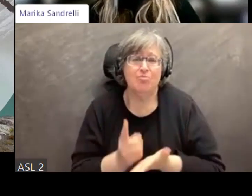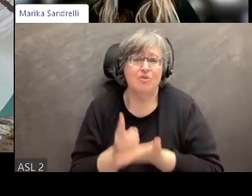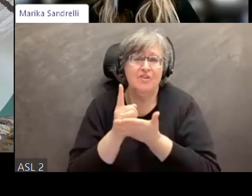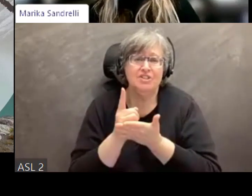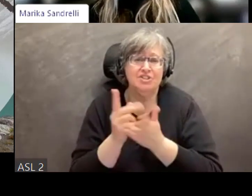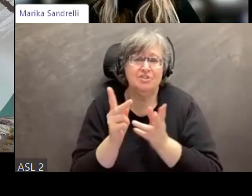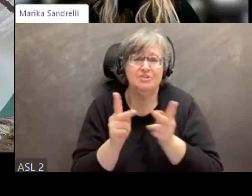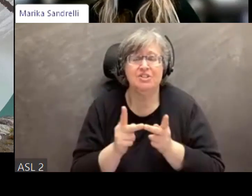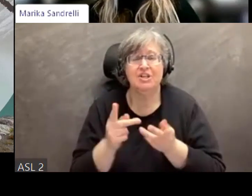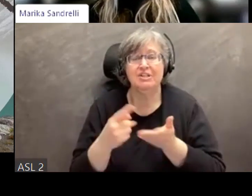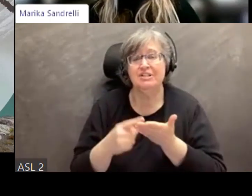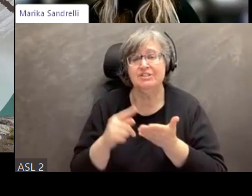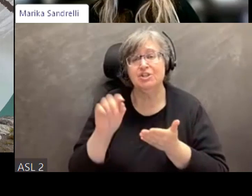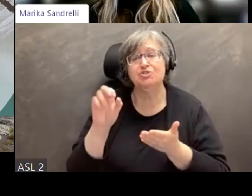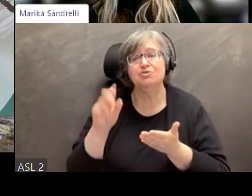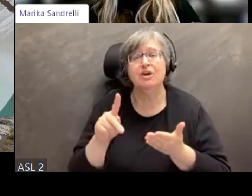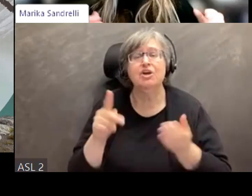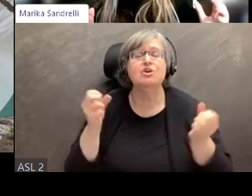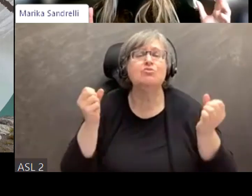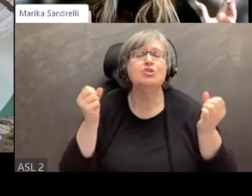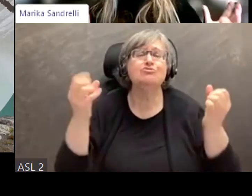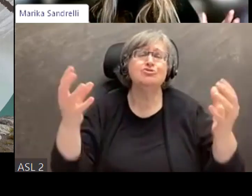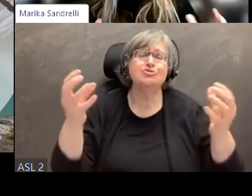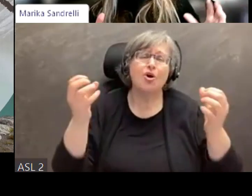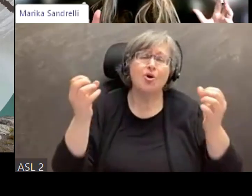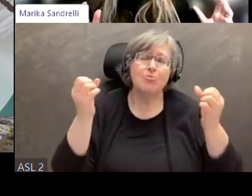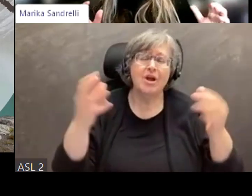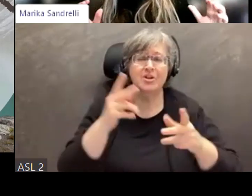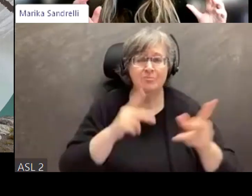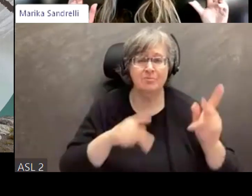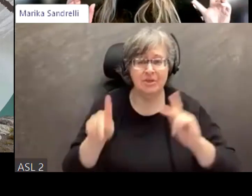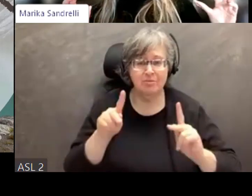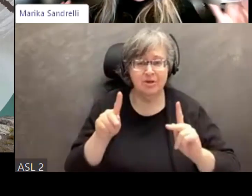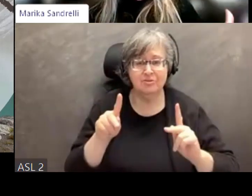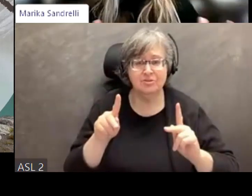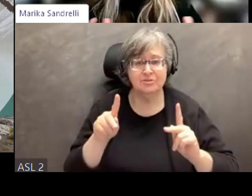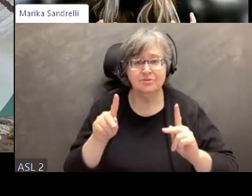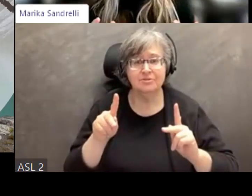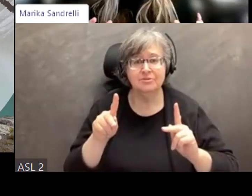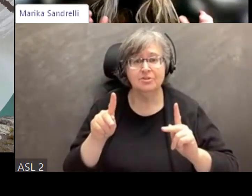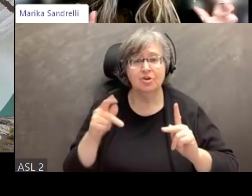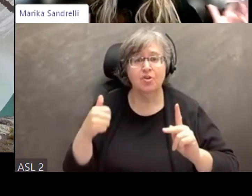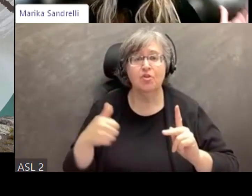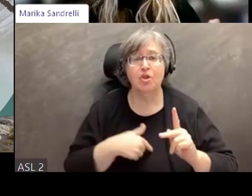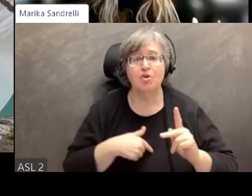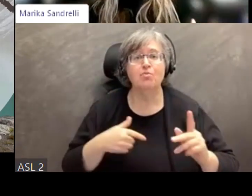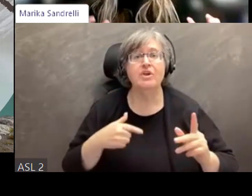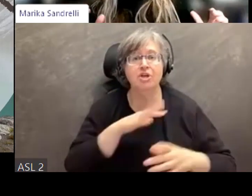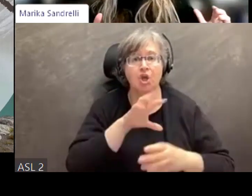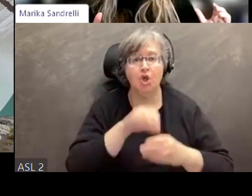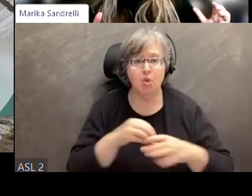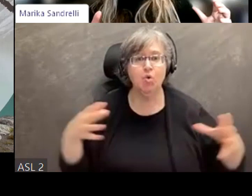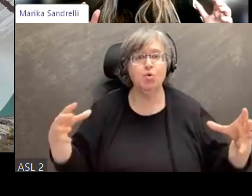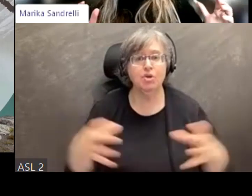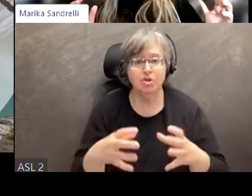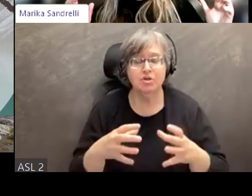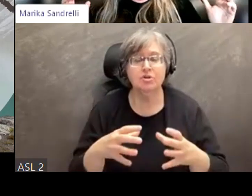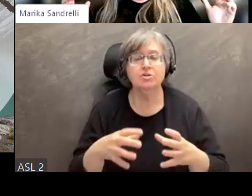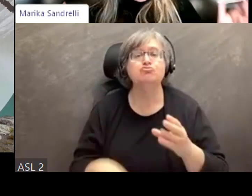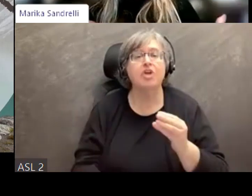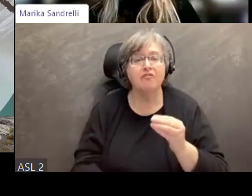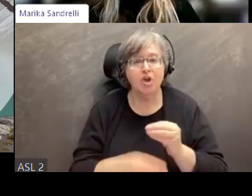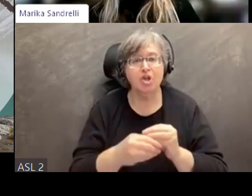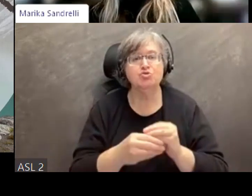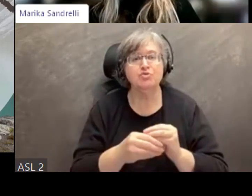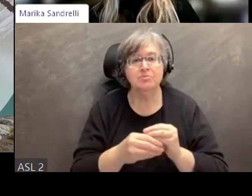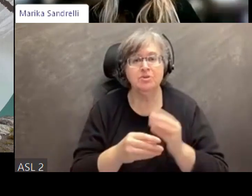very privileged position to talk about TRIP, but there are so many people that we're bringing in the room that